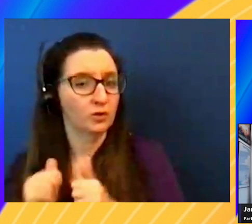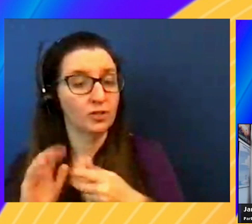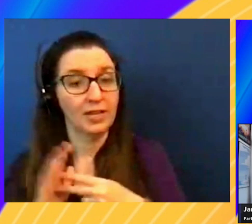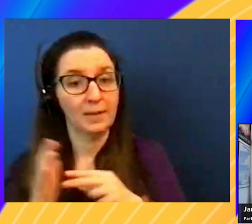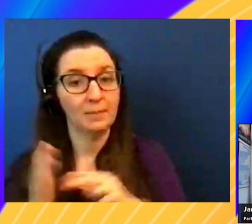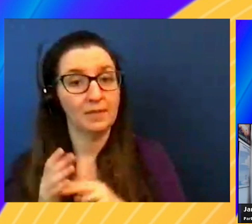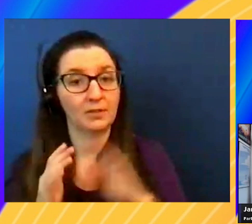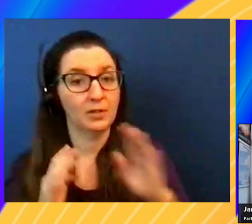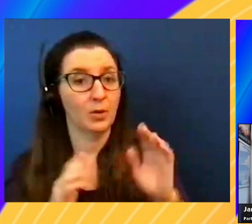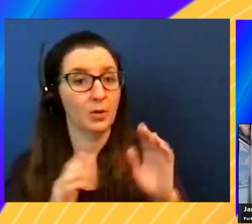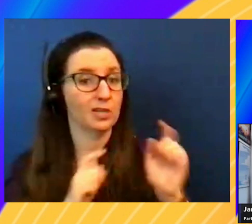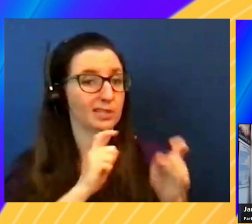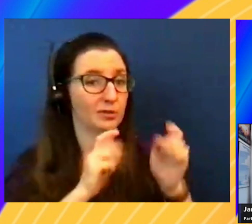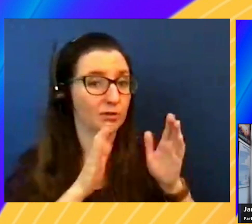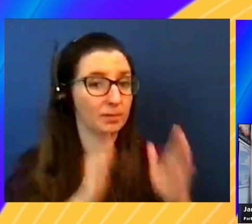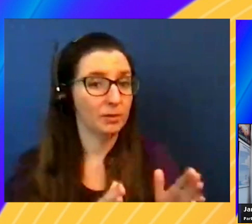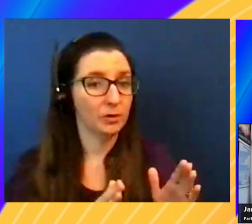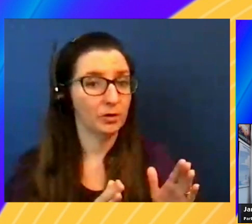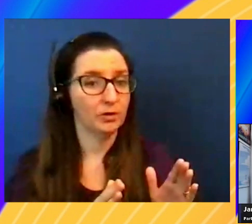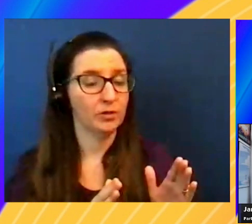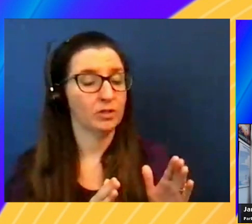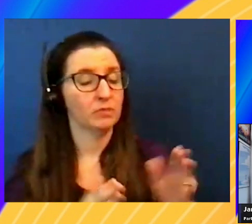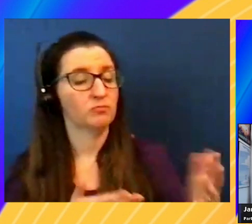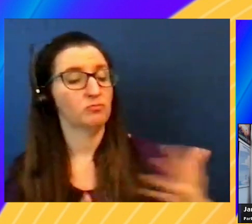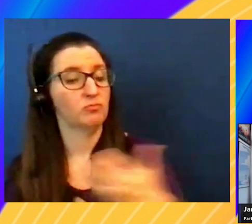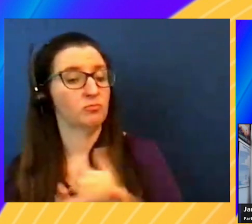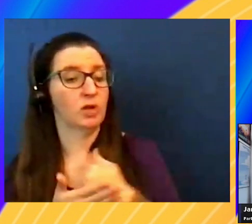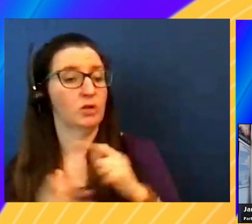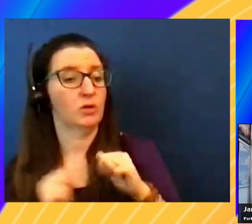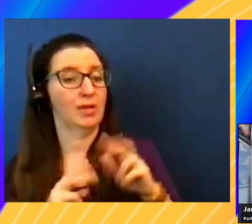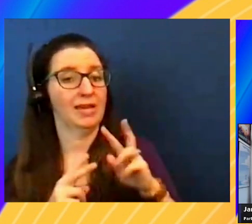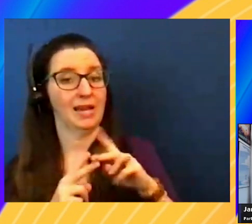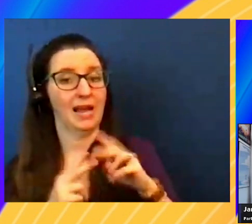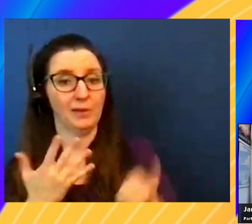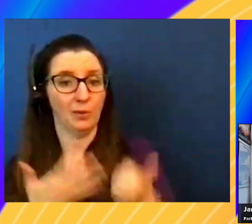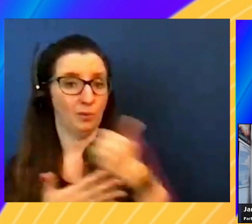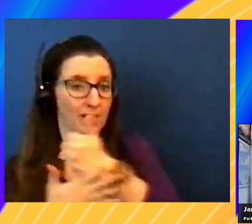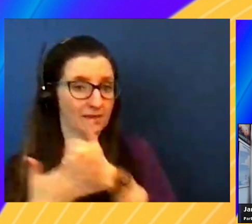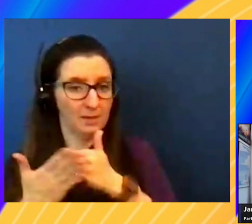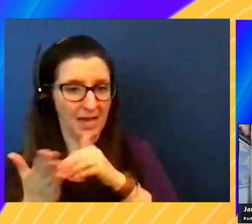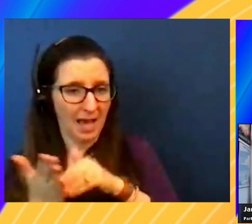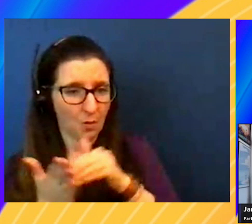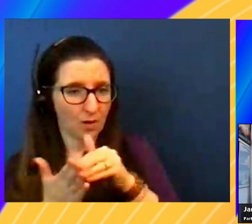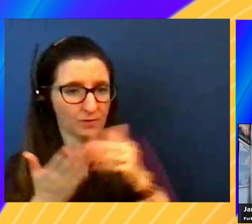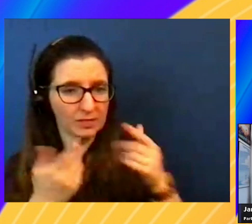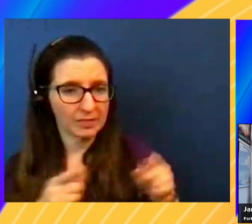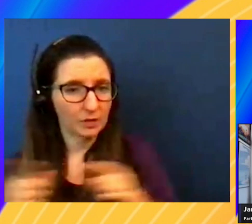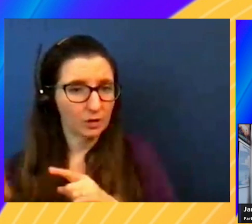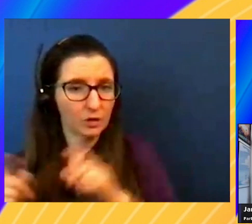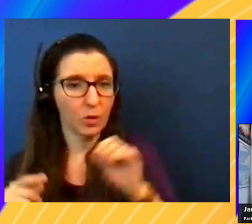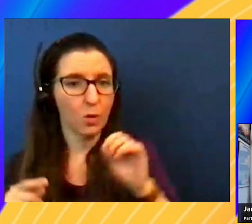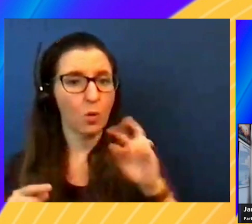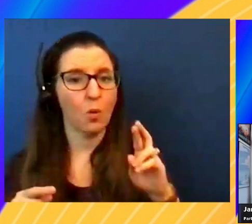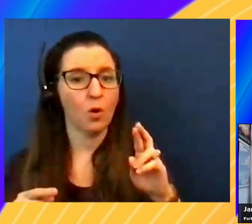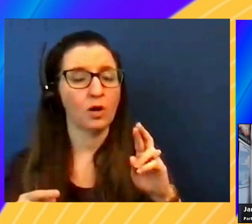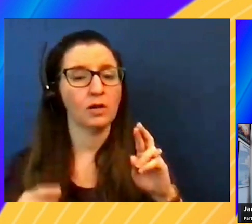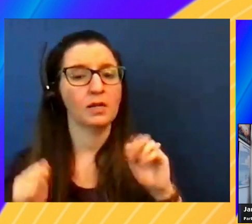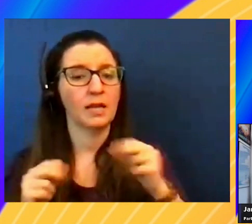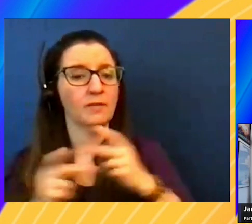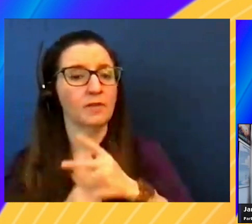your keys, and you can either rank them by how often they occur or by the sum of a log